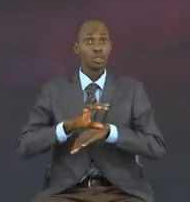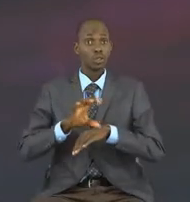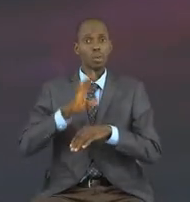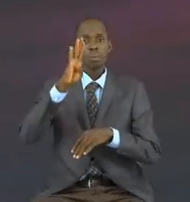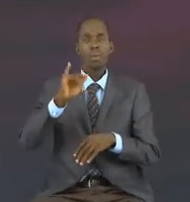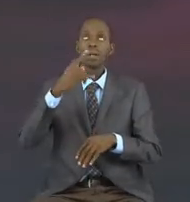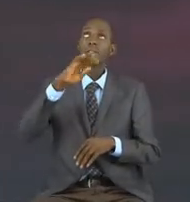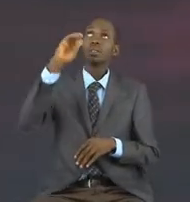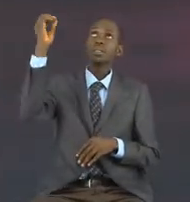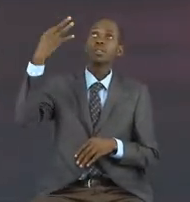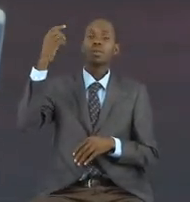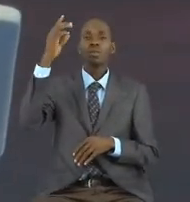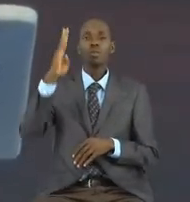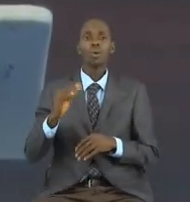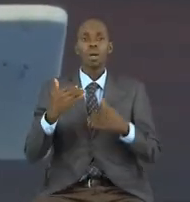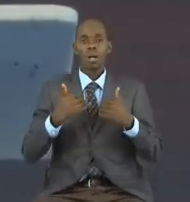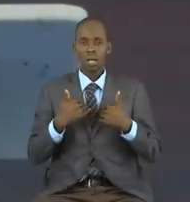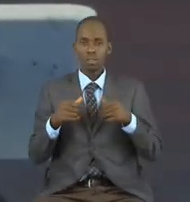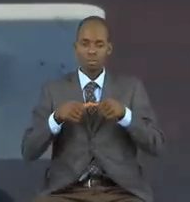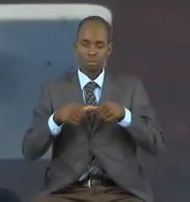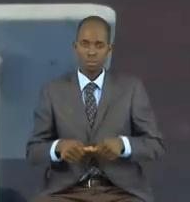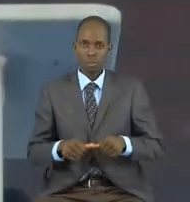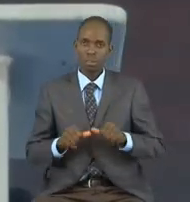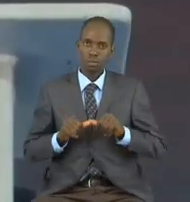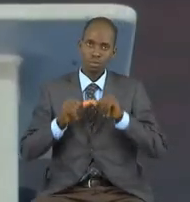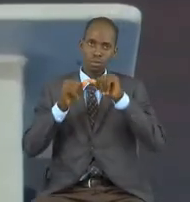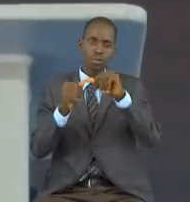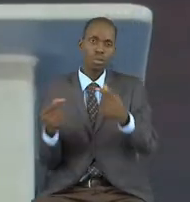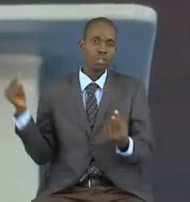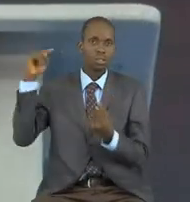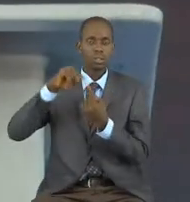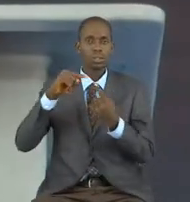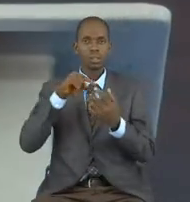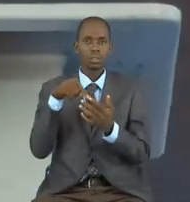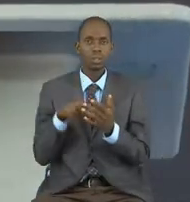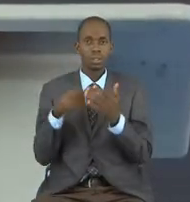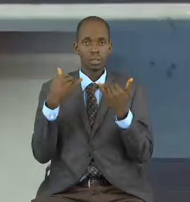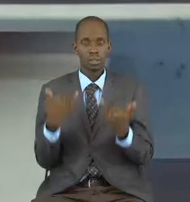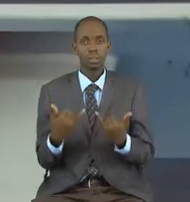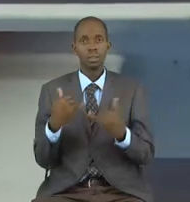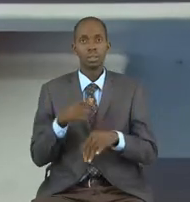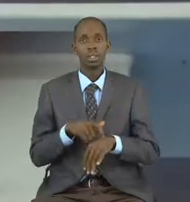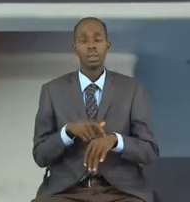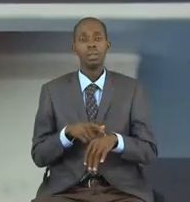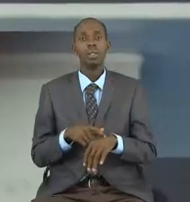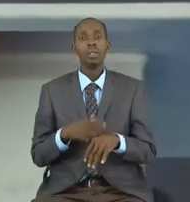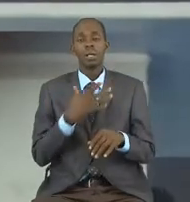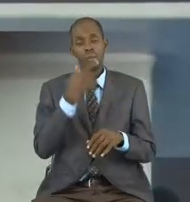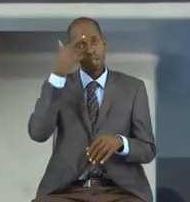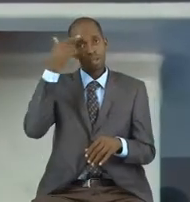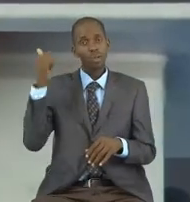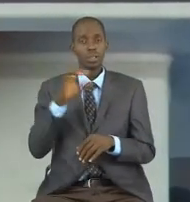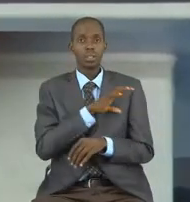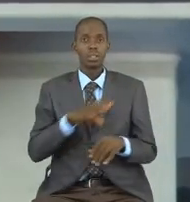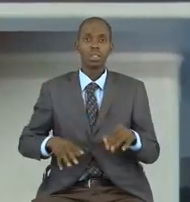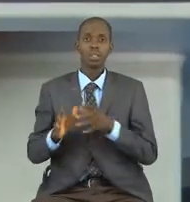has remained and continued until this time, because Jesus said, upon this rock I will build